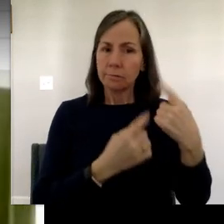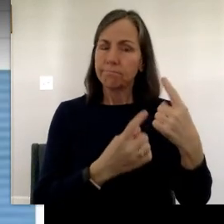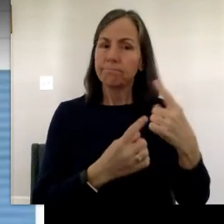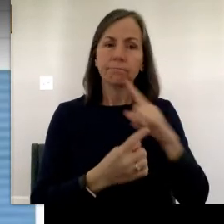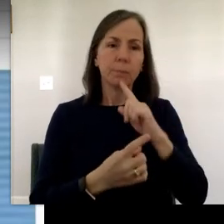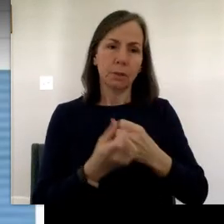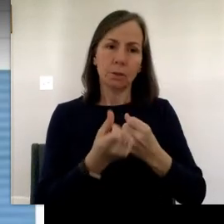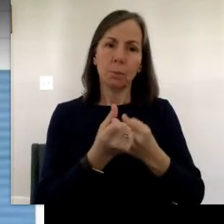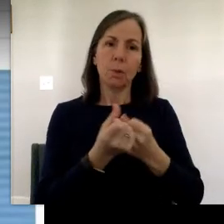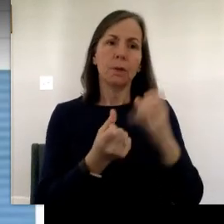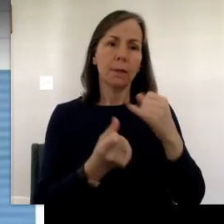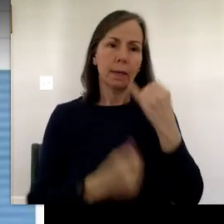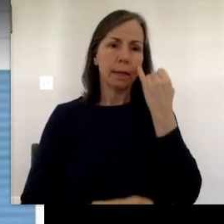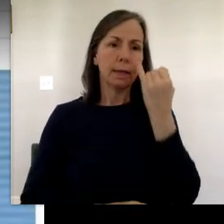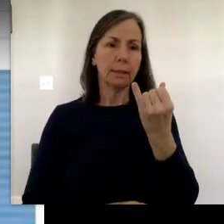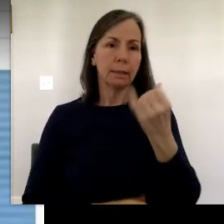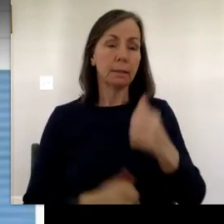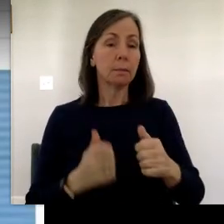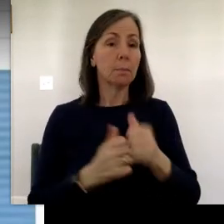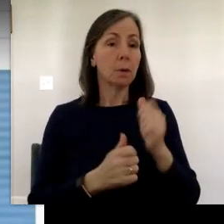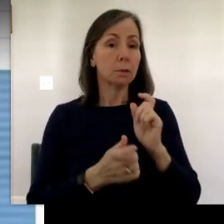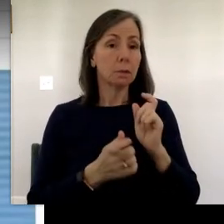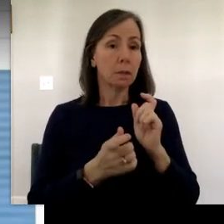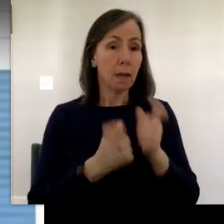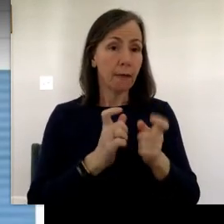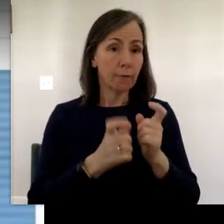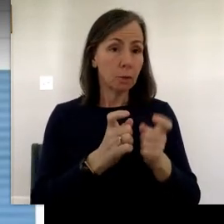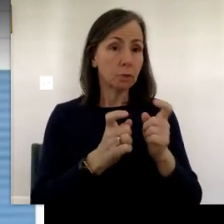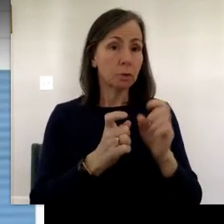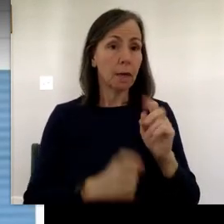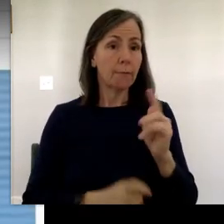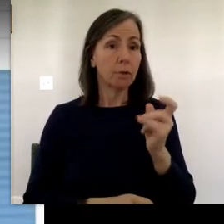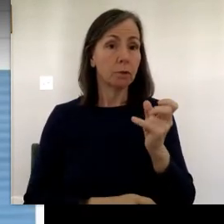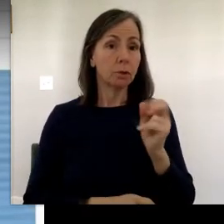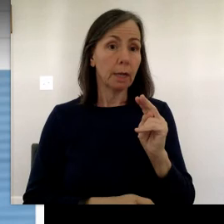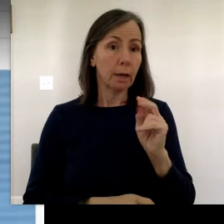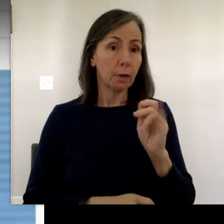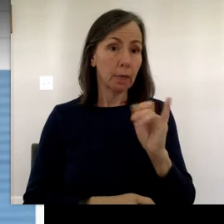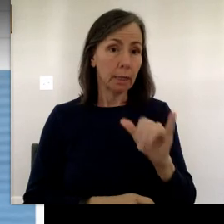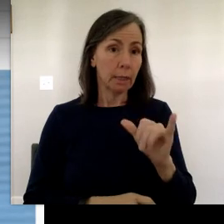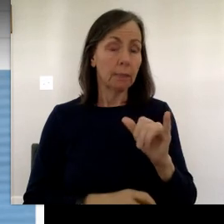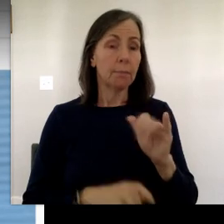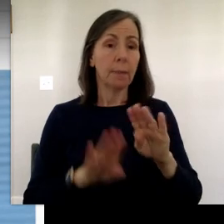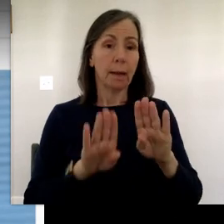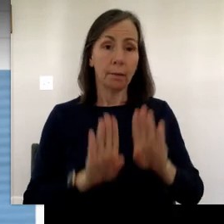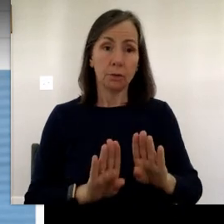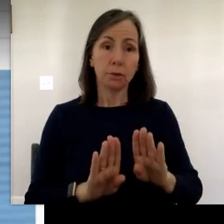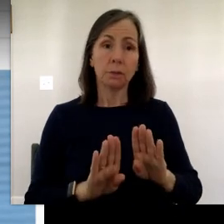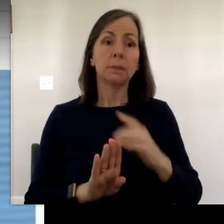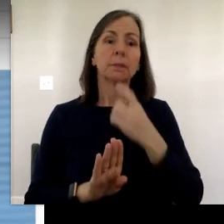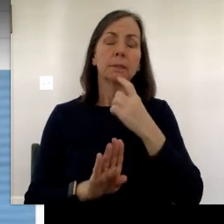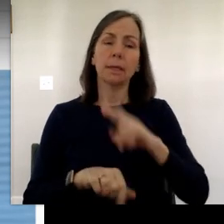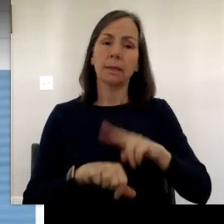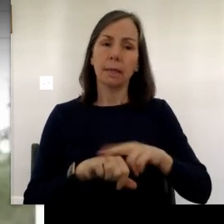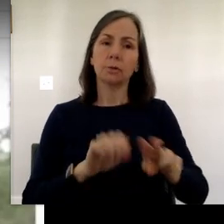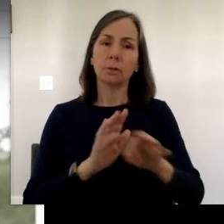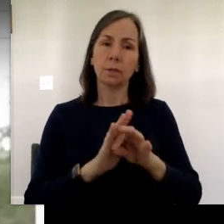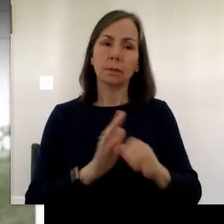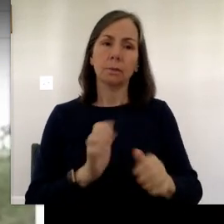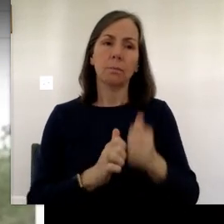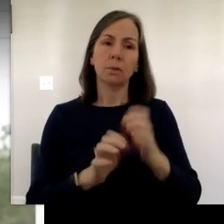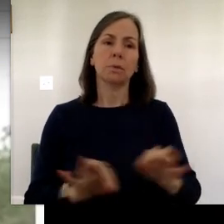most evolutionary biologists would agree that natural selection is probably the single most important force in evolution.